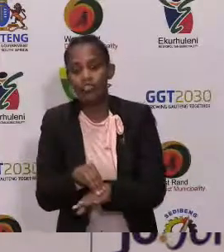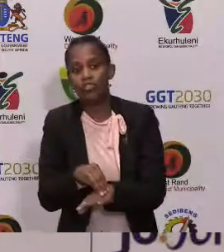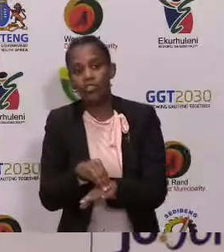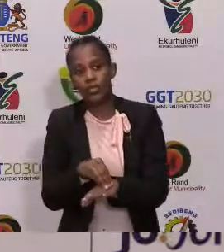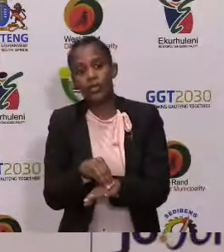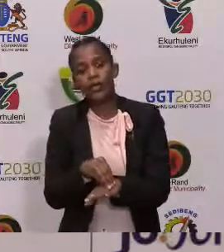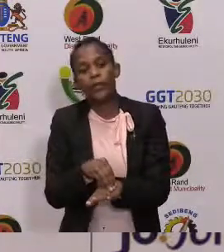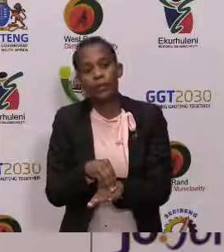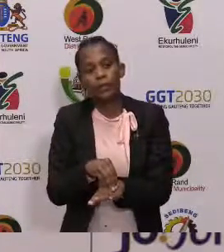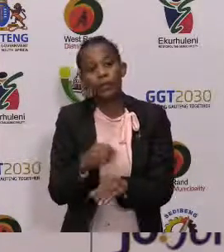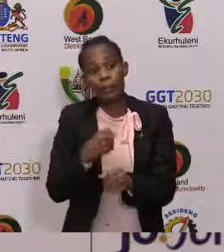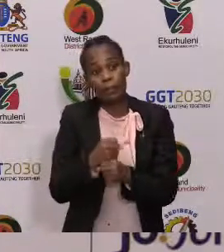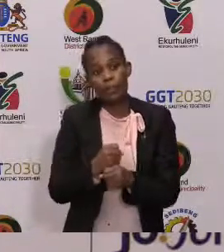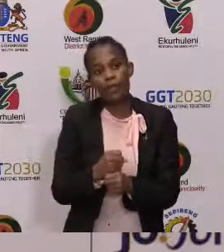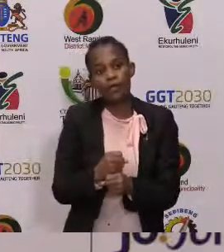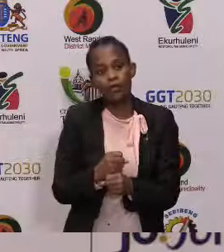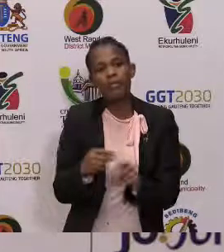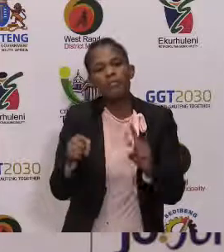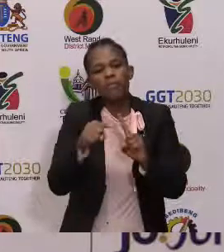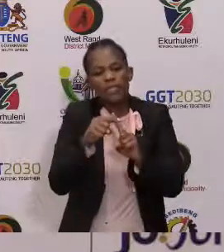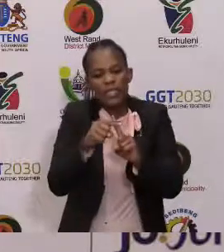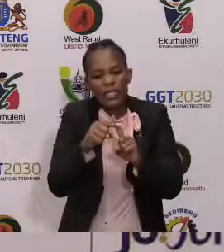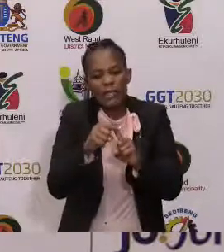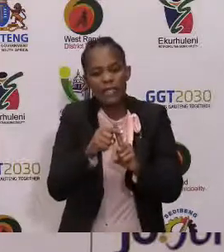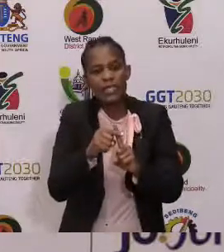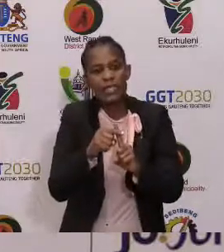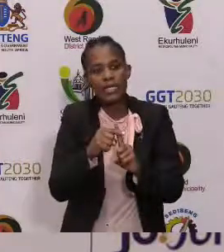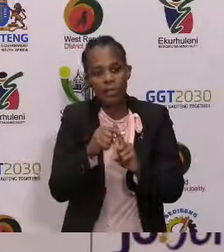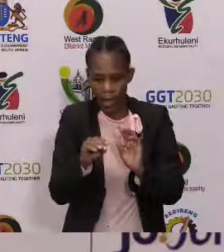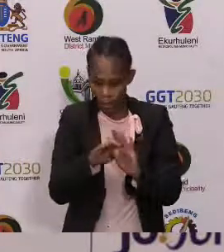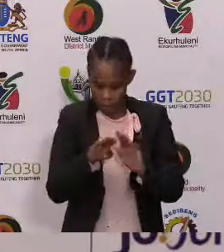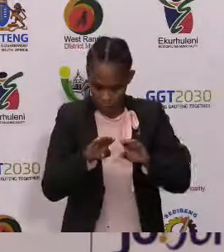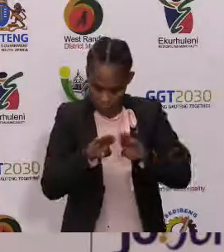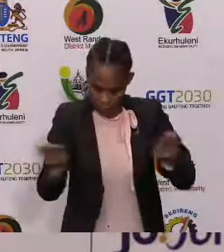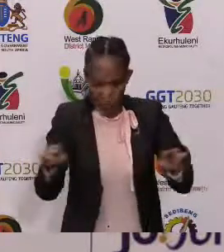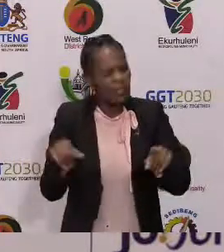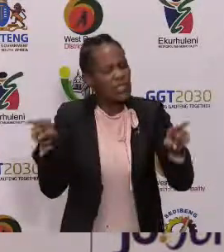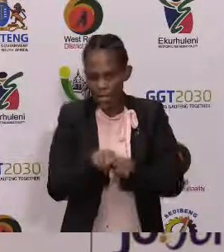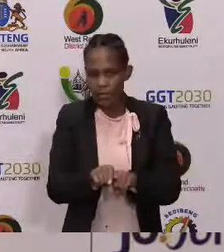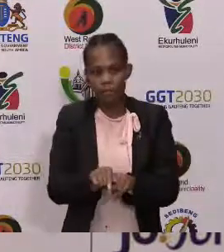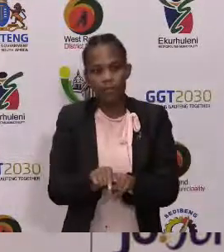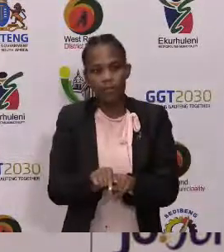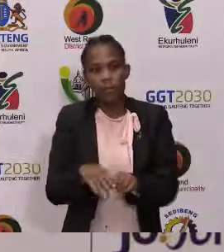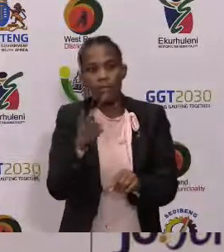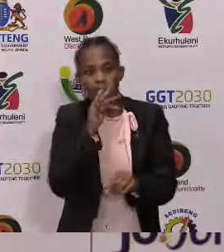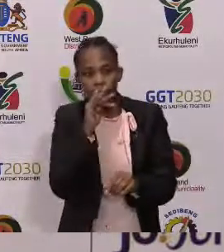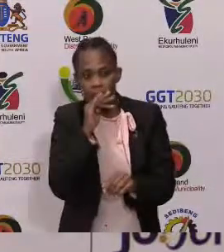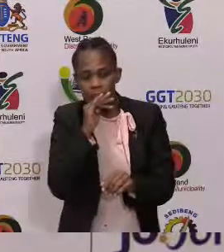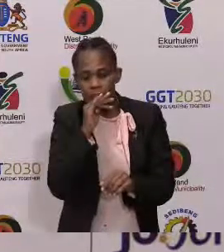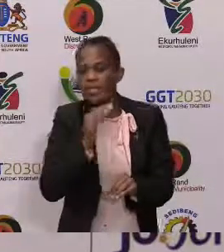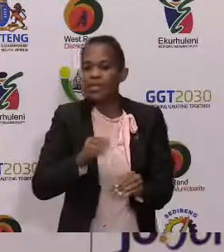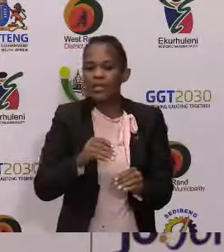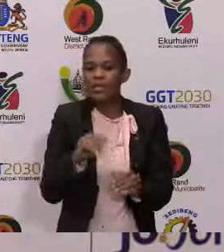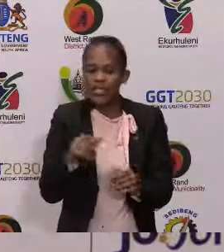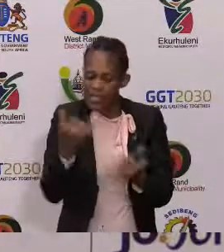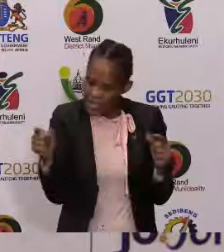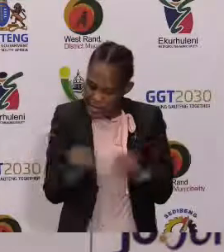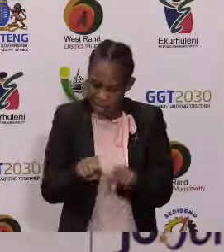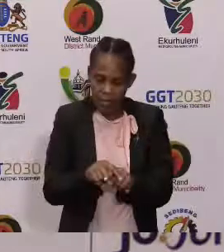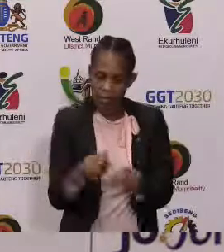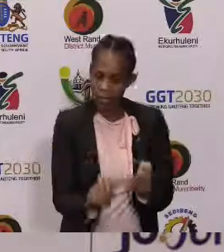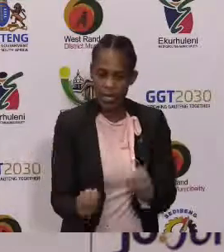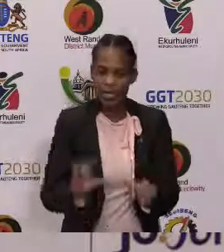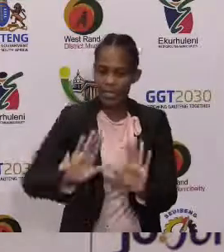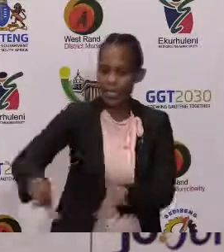years. The positivity rate was very, very similar, which means that even keeping children out of school didn't